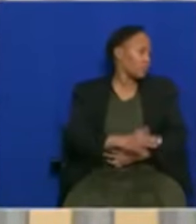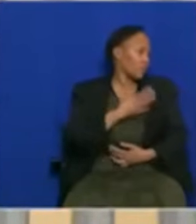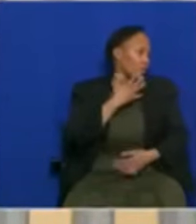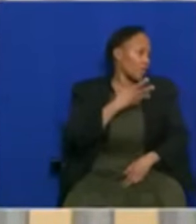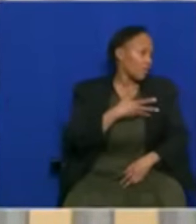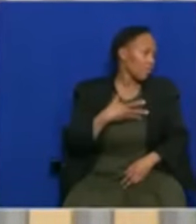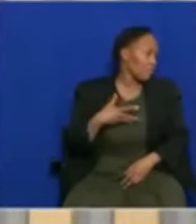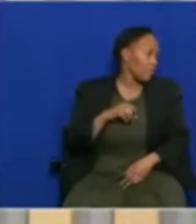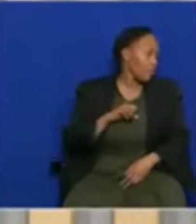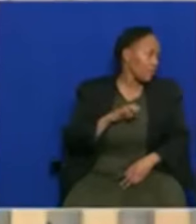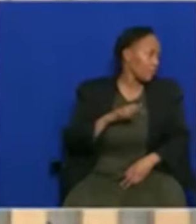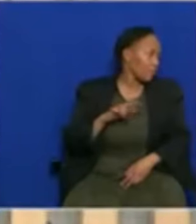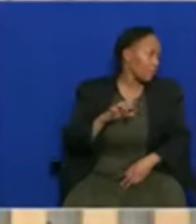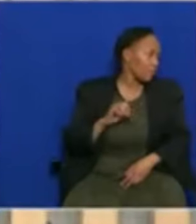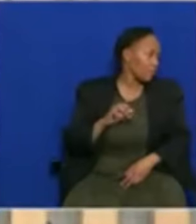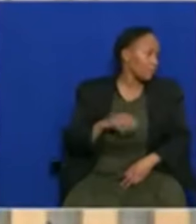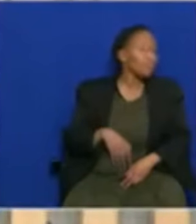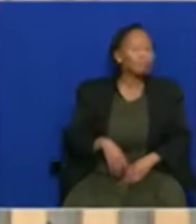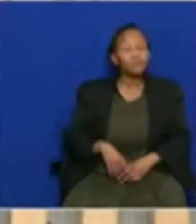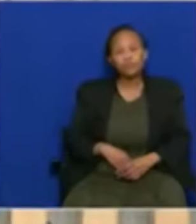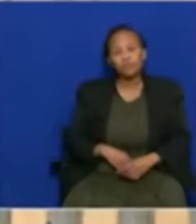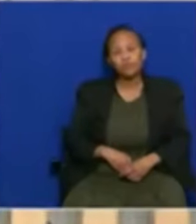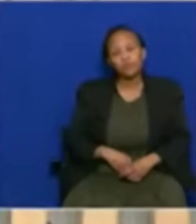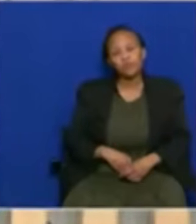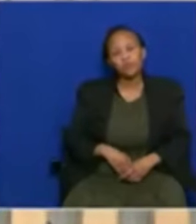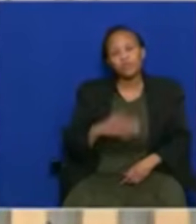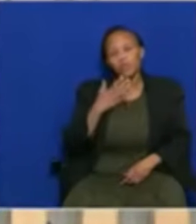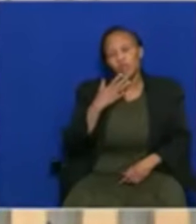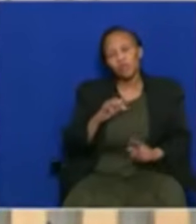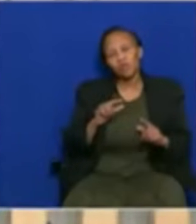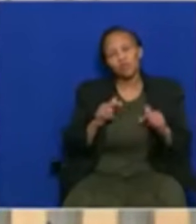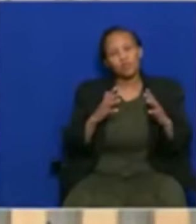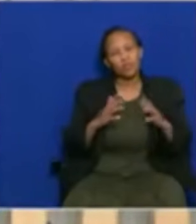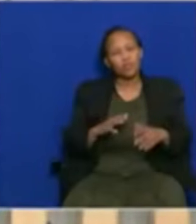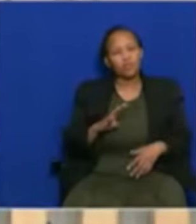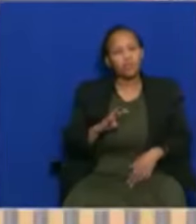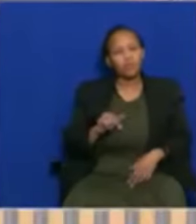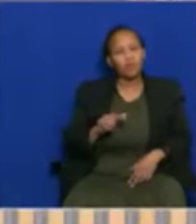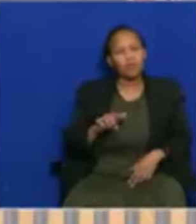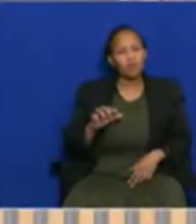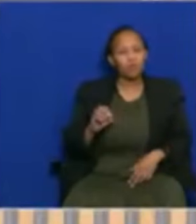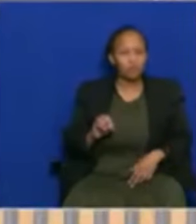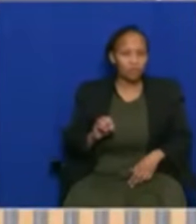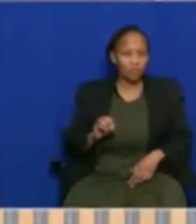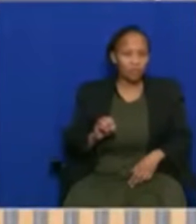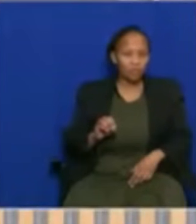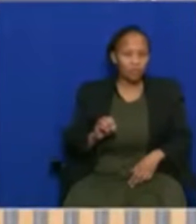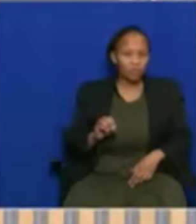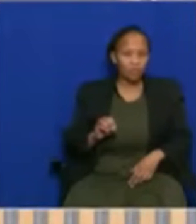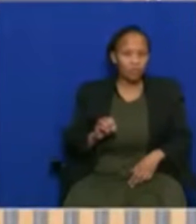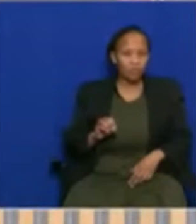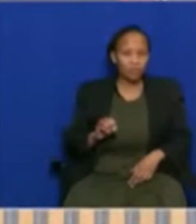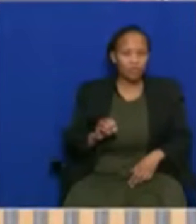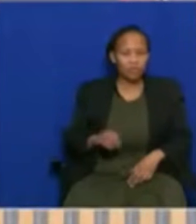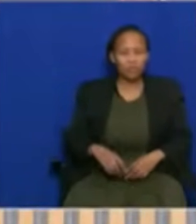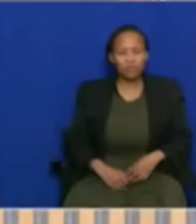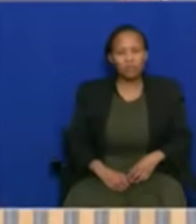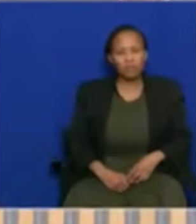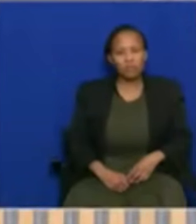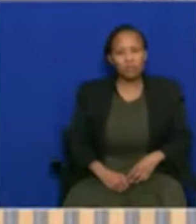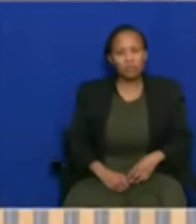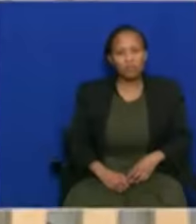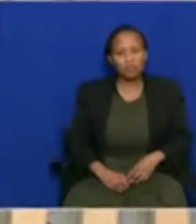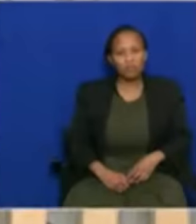Thank you, Commissioner Baloyi. Chair and Commissioners, that would bring me to the conclusion of